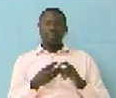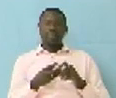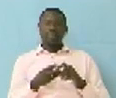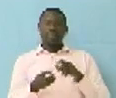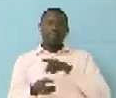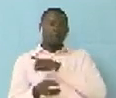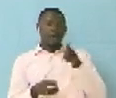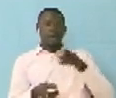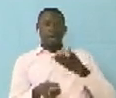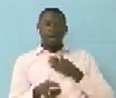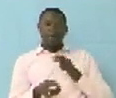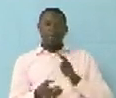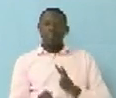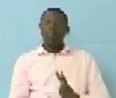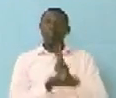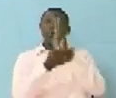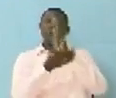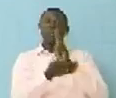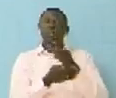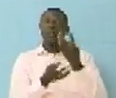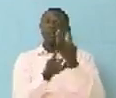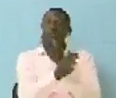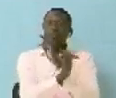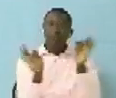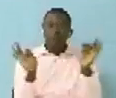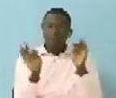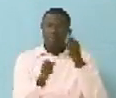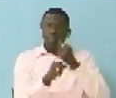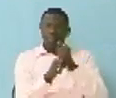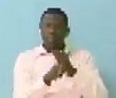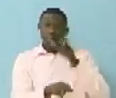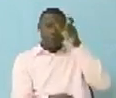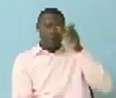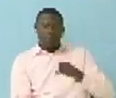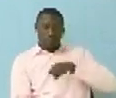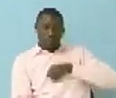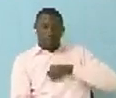they have to be voluntary and freely made by the person.